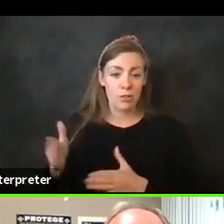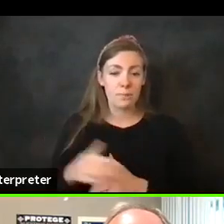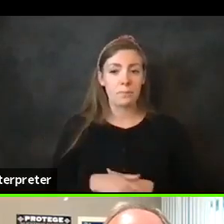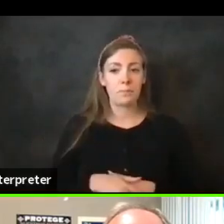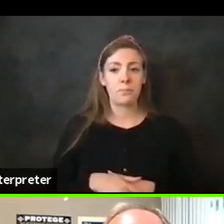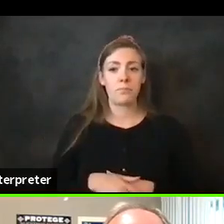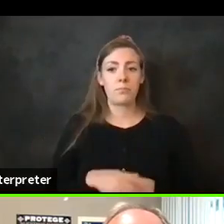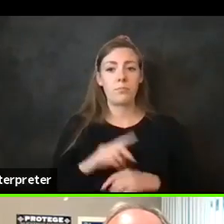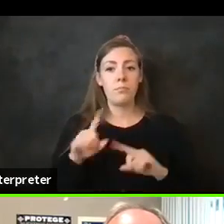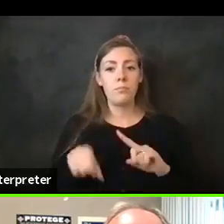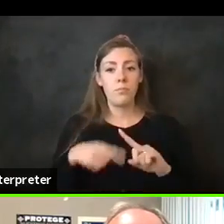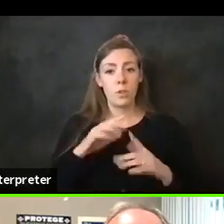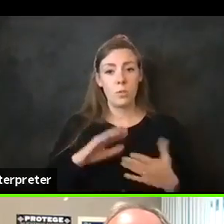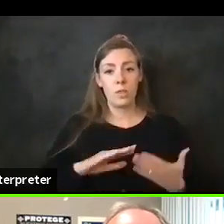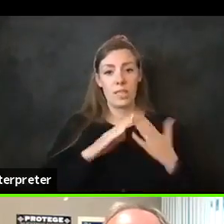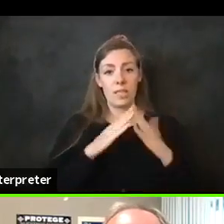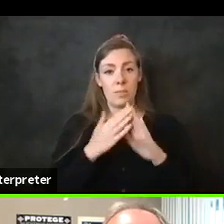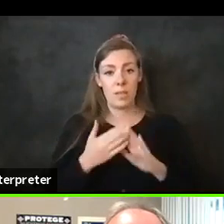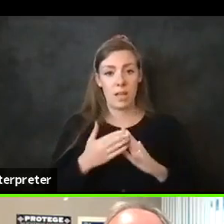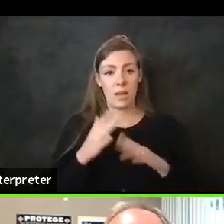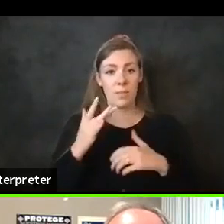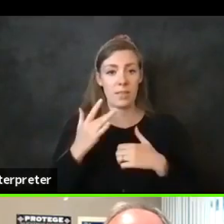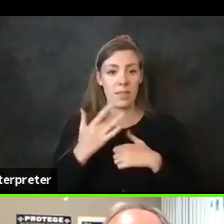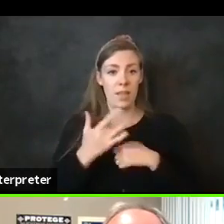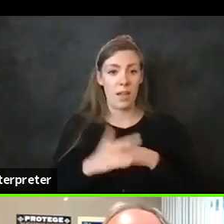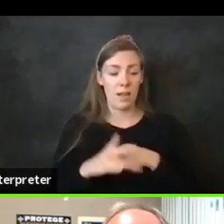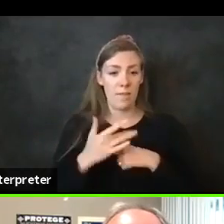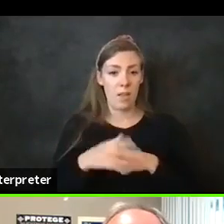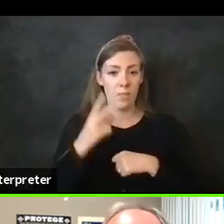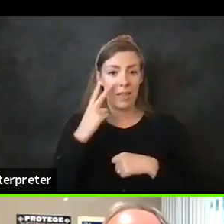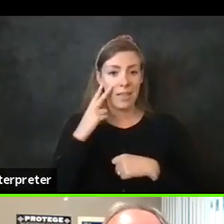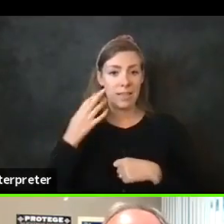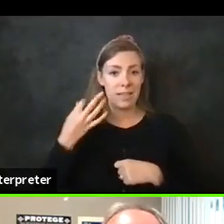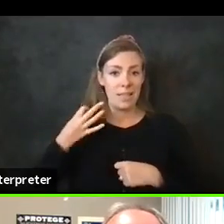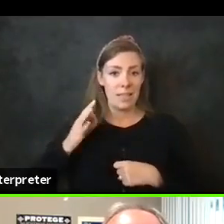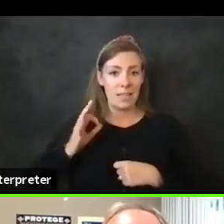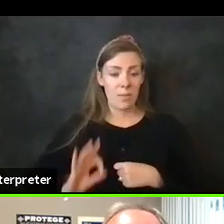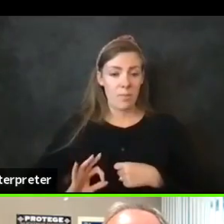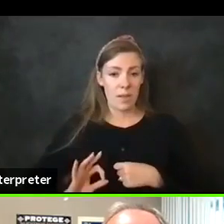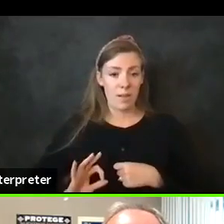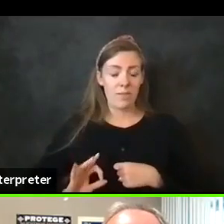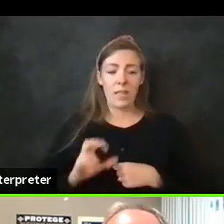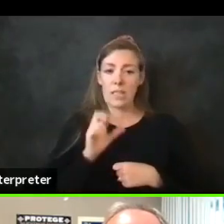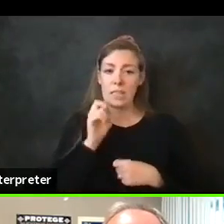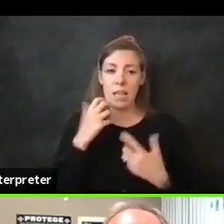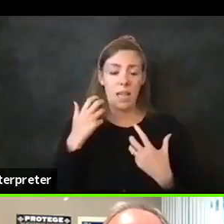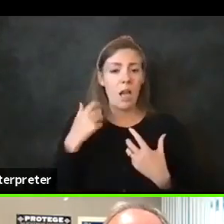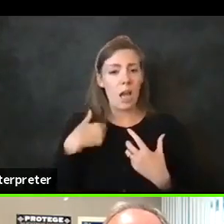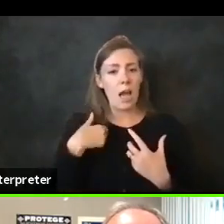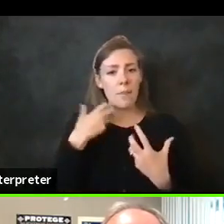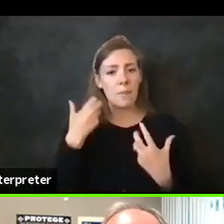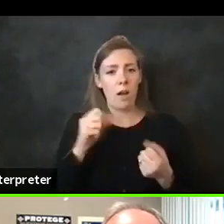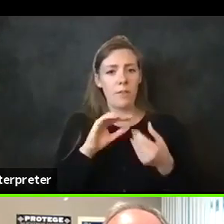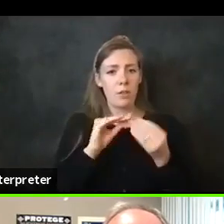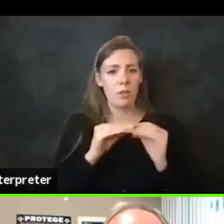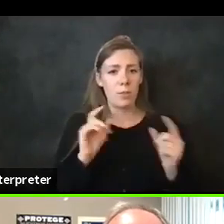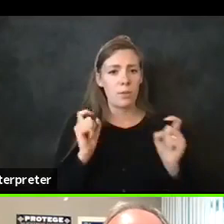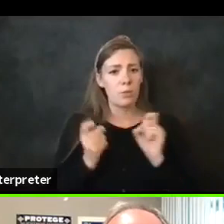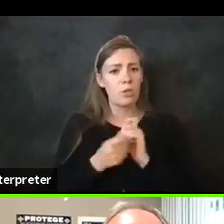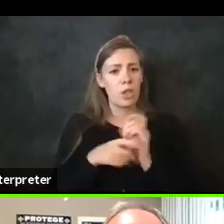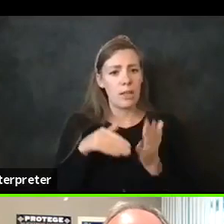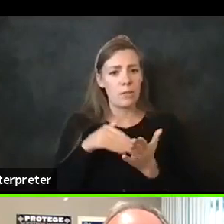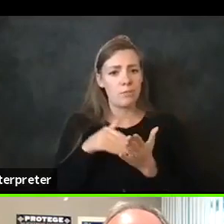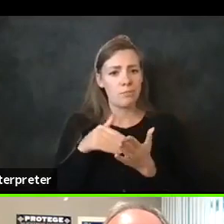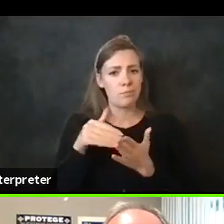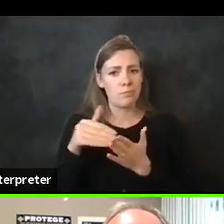Once this becomes available, people see the benefits of it. I'm confident that those numbers will change quite a bit.